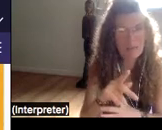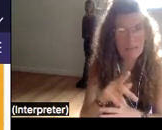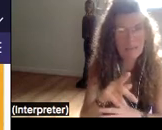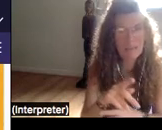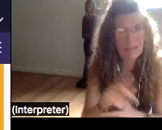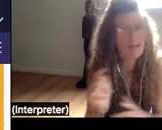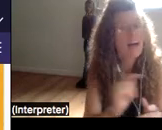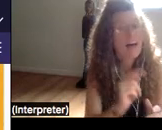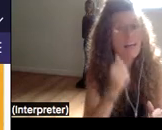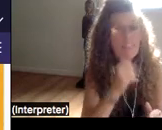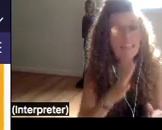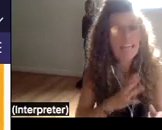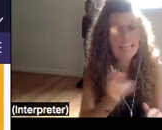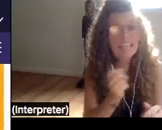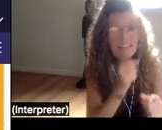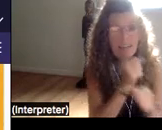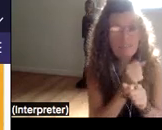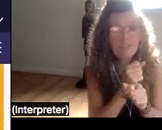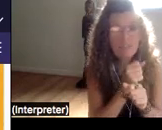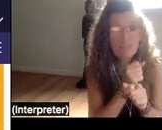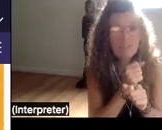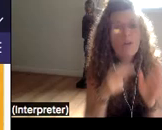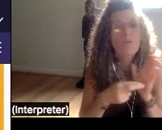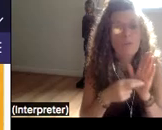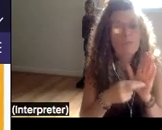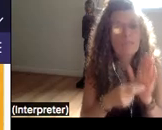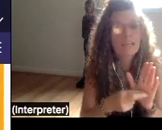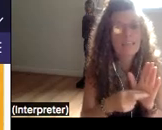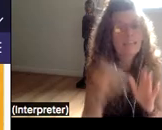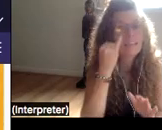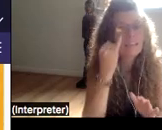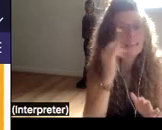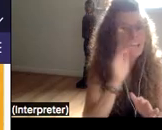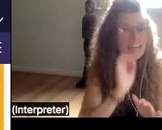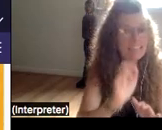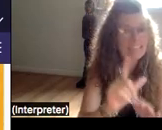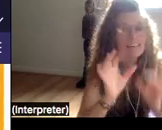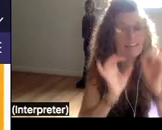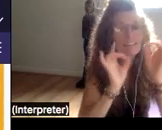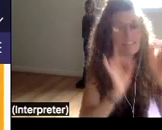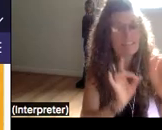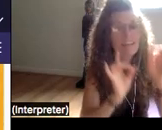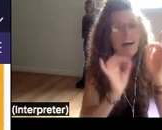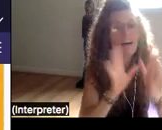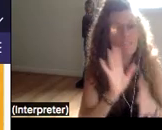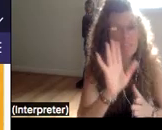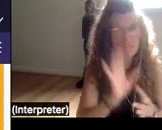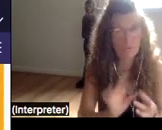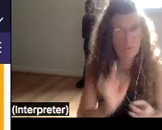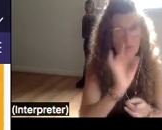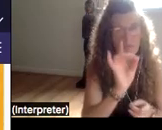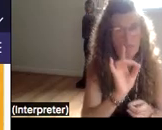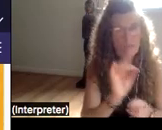lamp. The lady he loved represented the ideal of